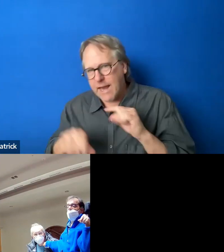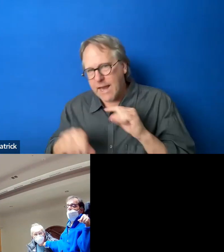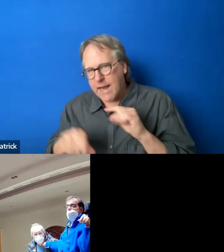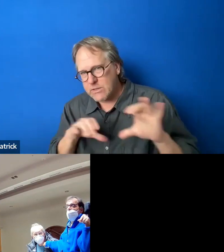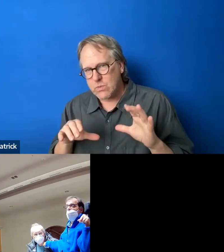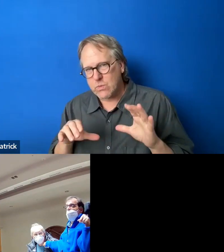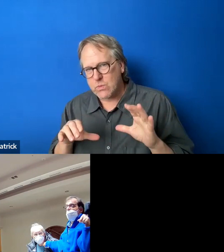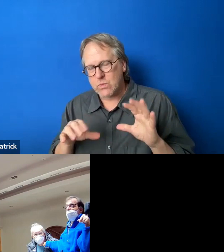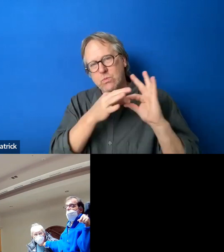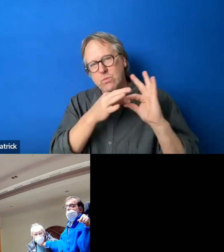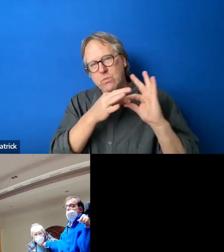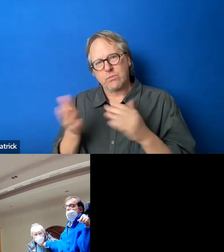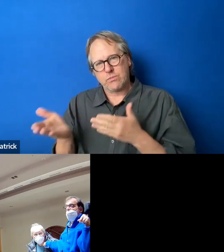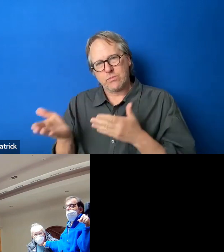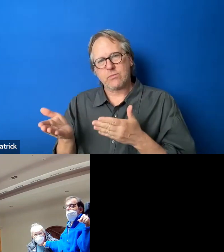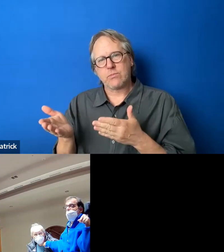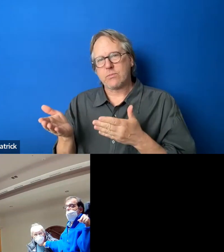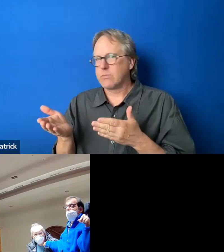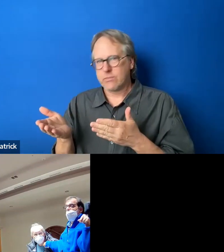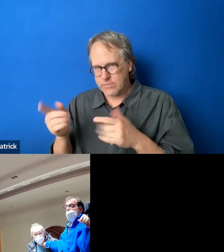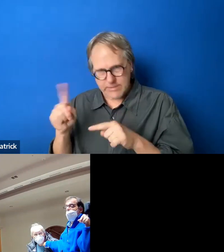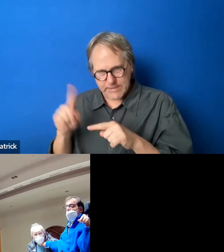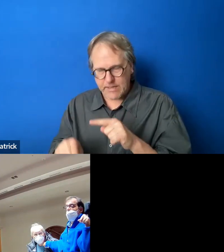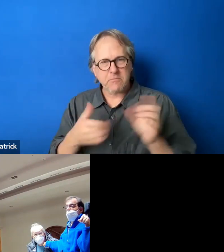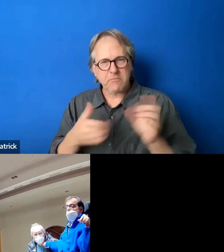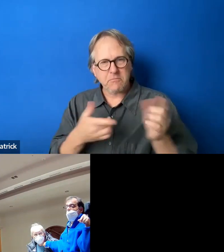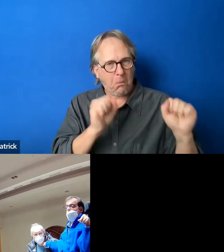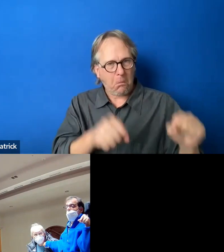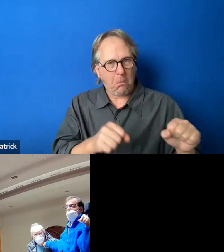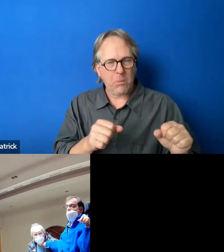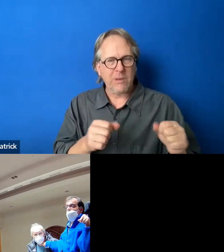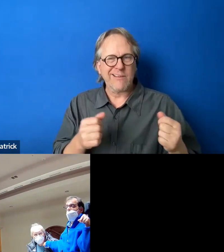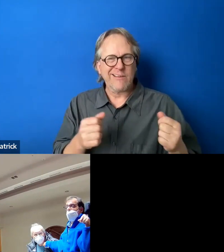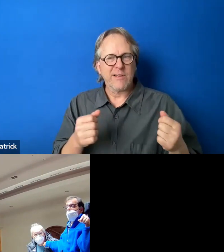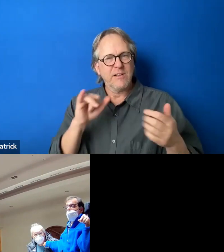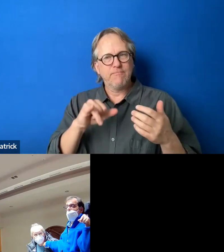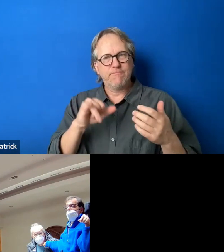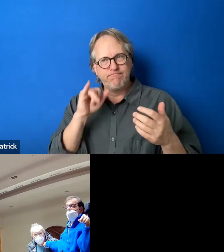the spirit of the welcoming